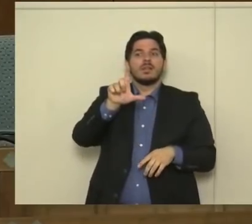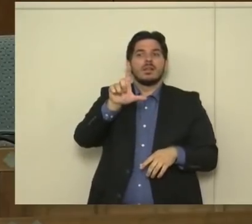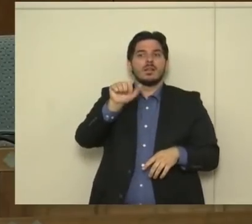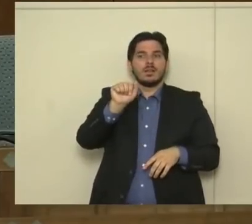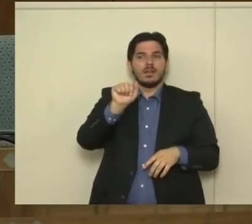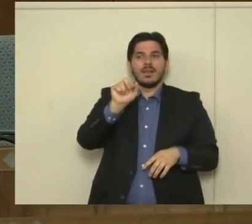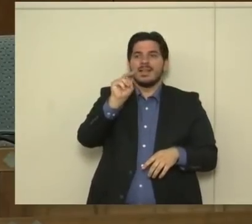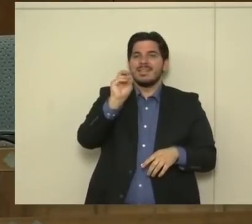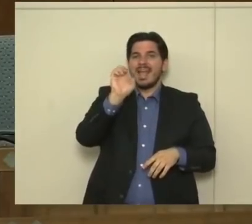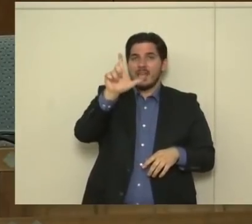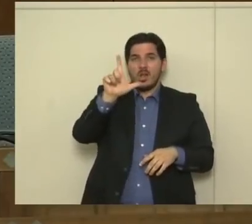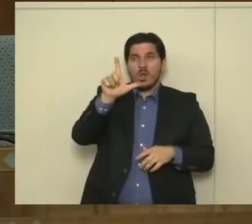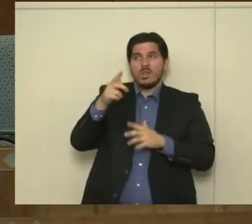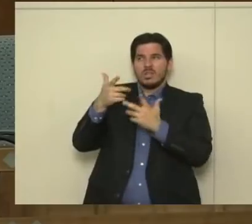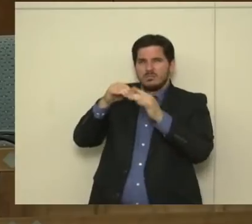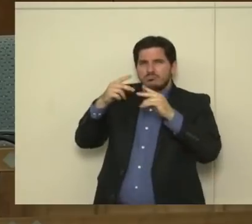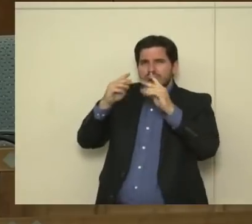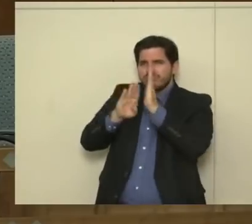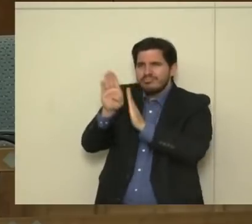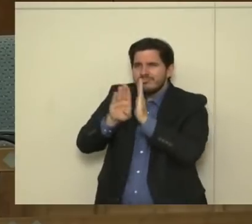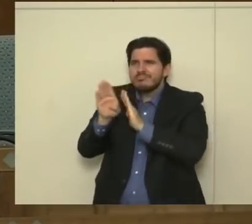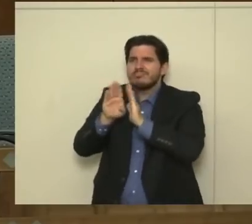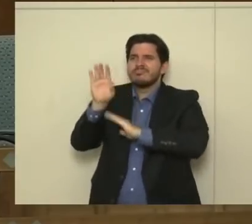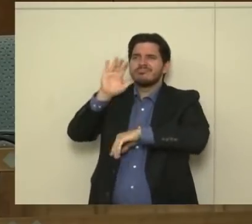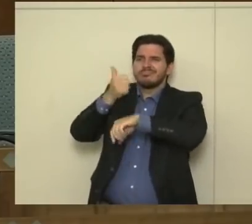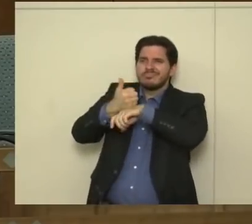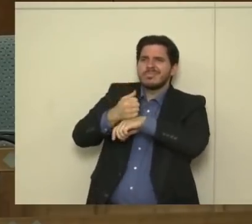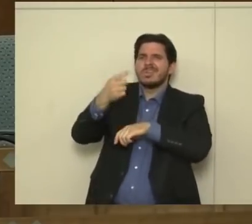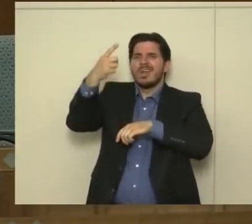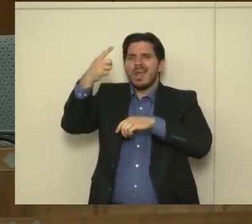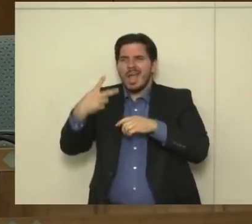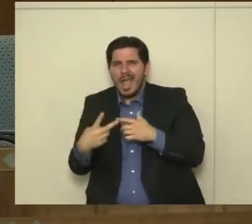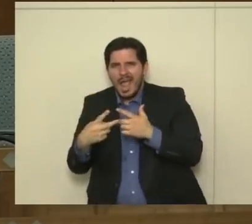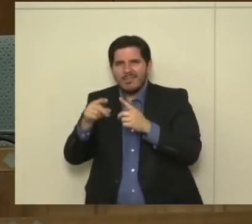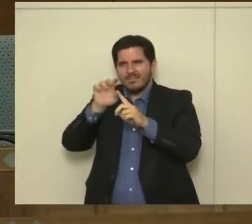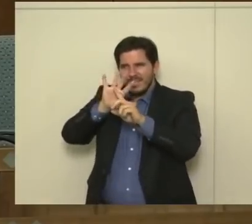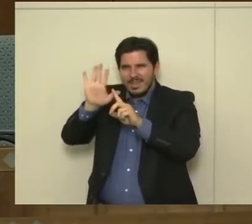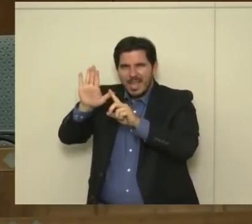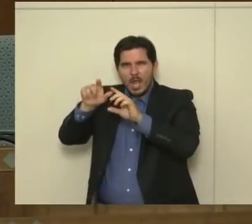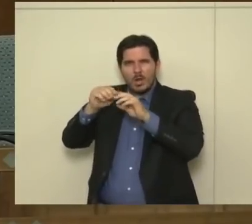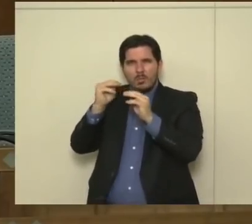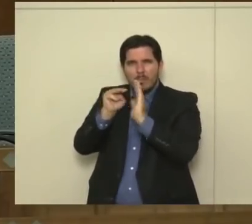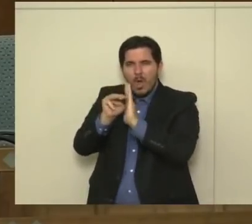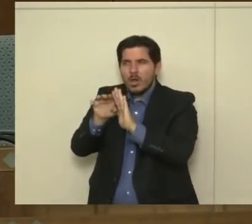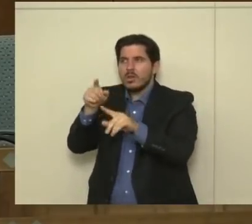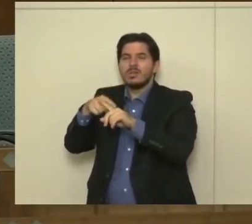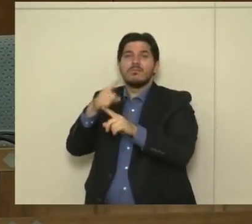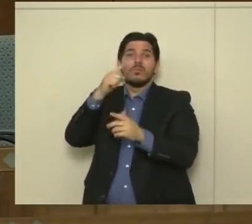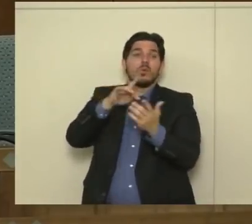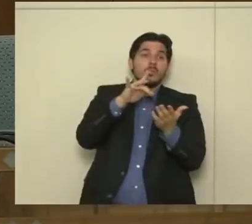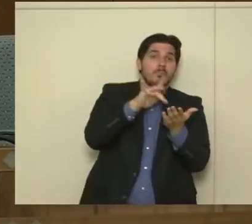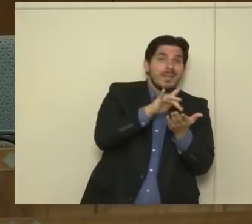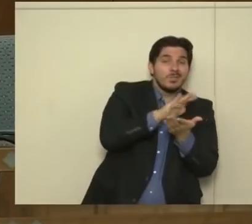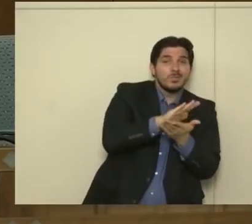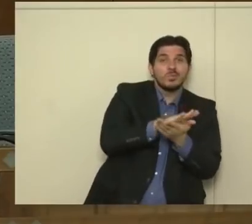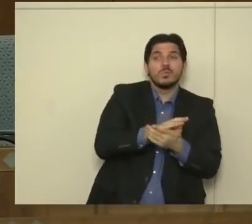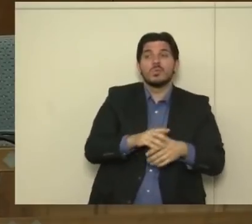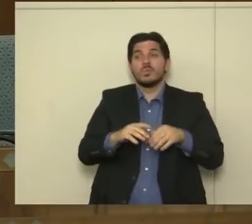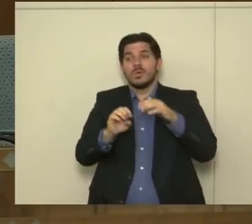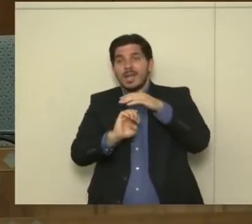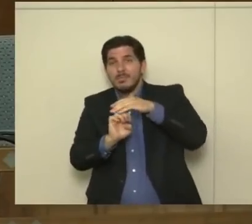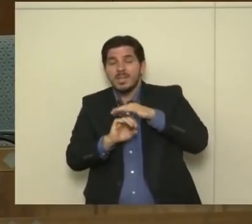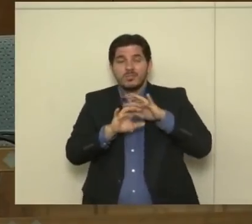an increase in activities with friends and outside the home and school in for middle schoolers, and a much bigger